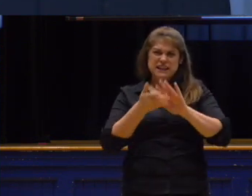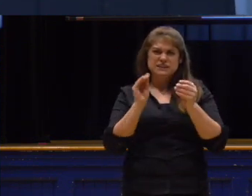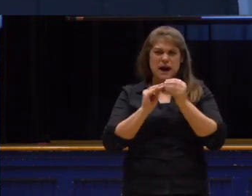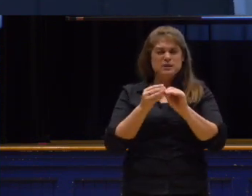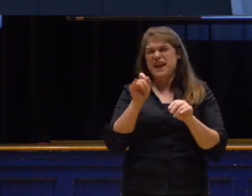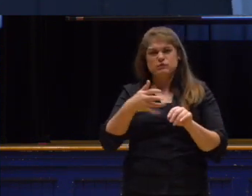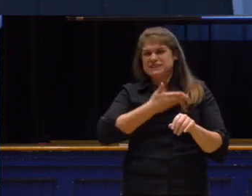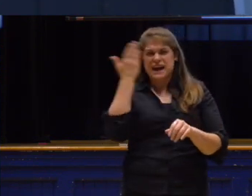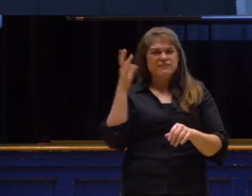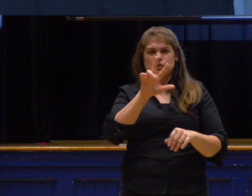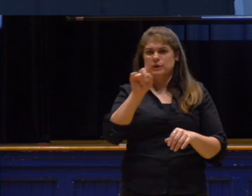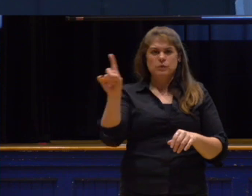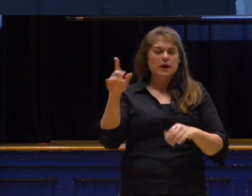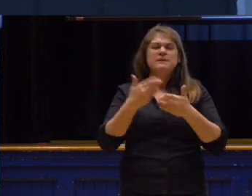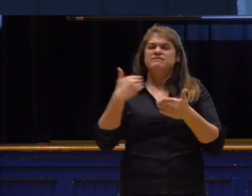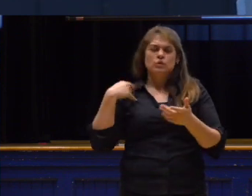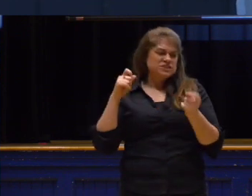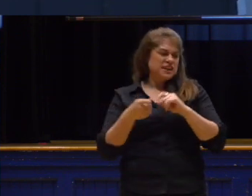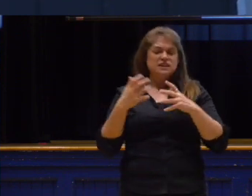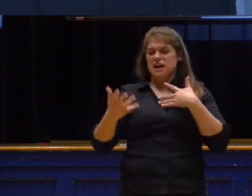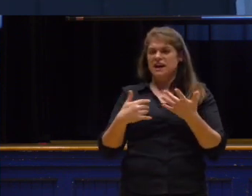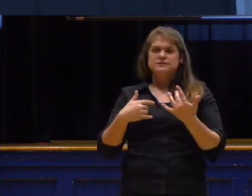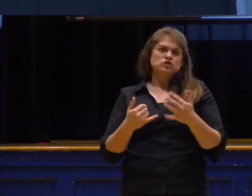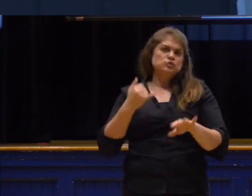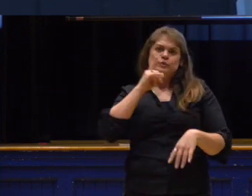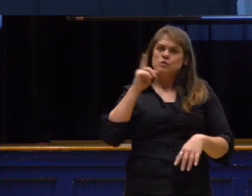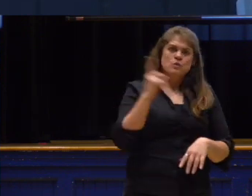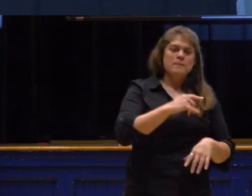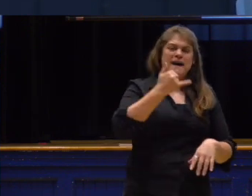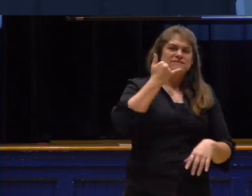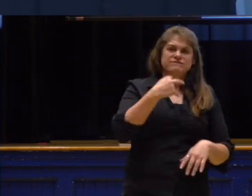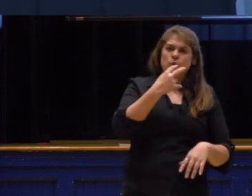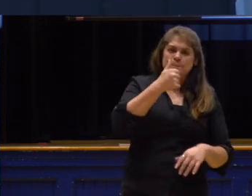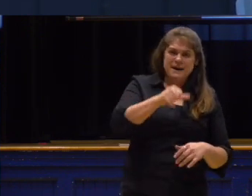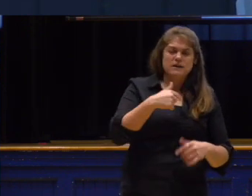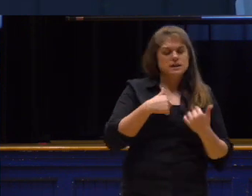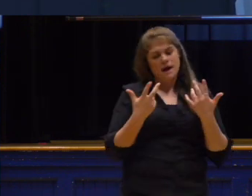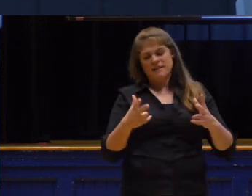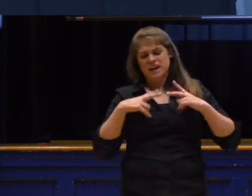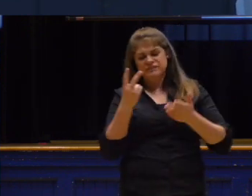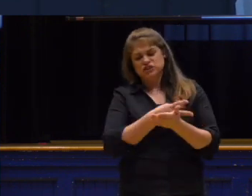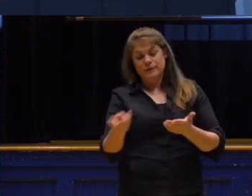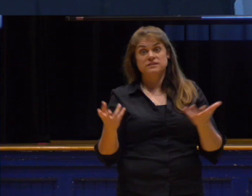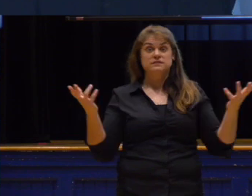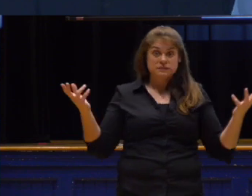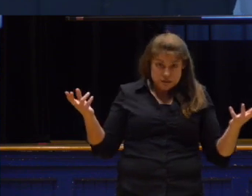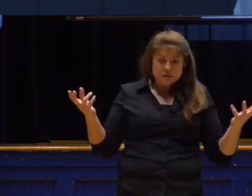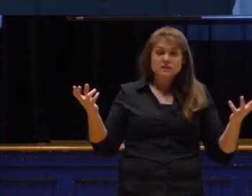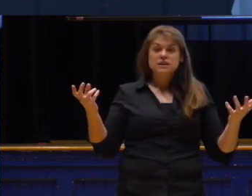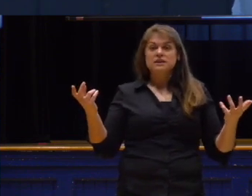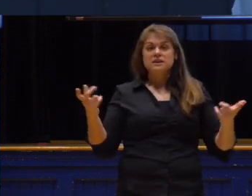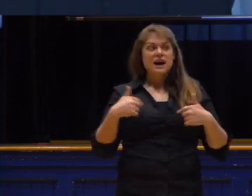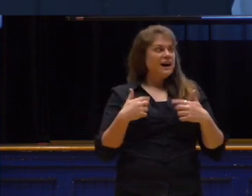have a 311, and it might take you 4 changes, and then you get my voicemail, and my voicemail says I'm on vacation for 2 weeks. So I want